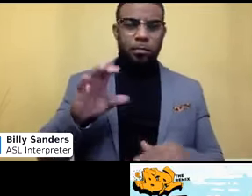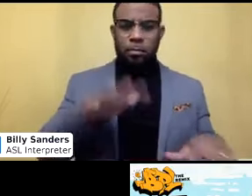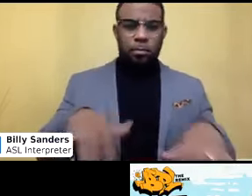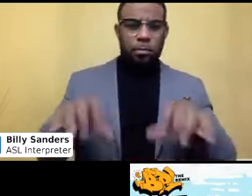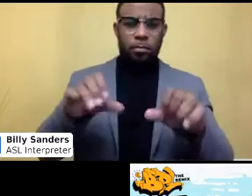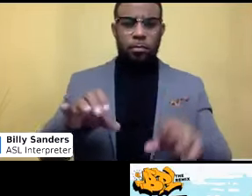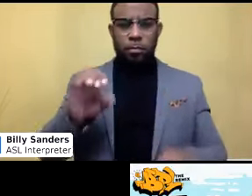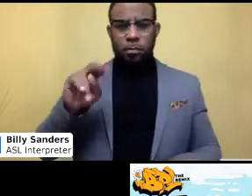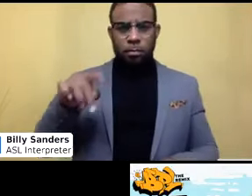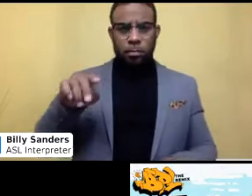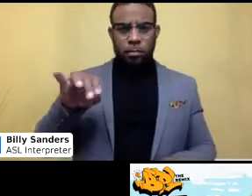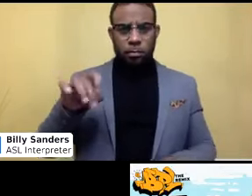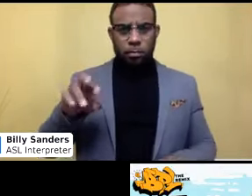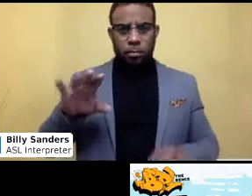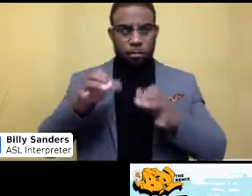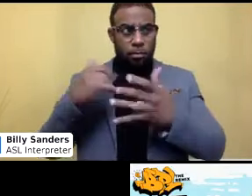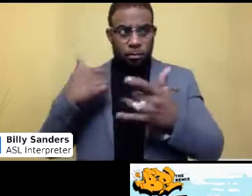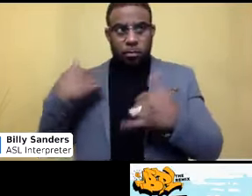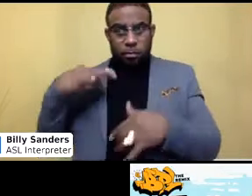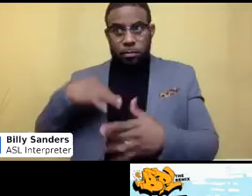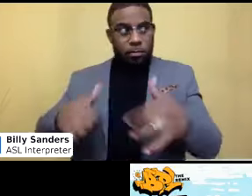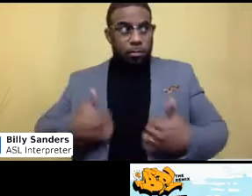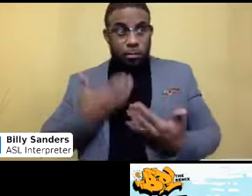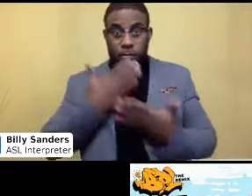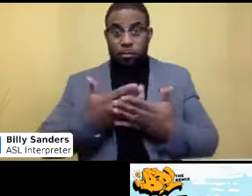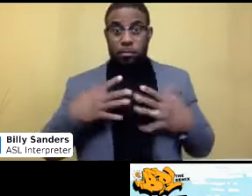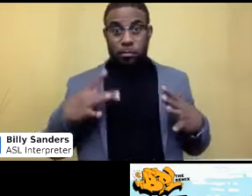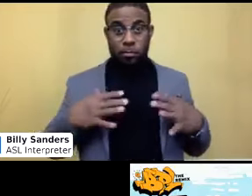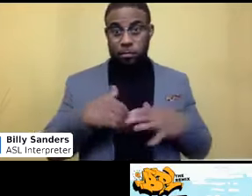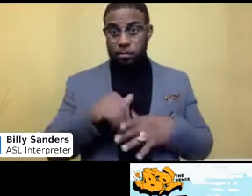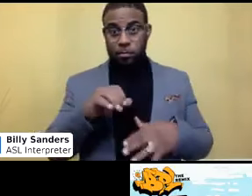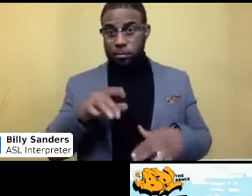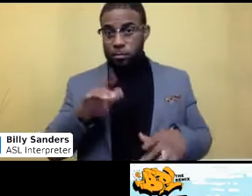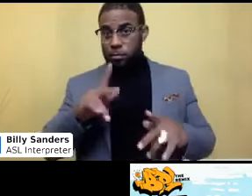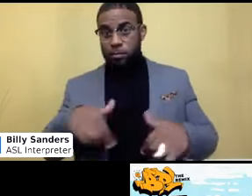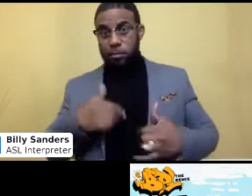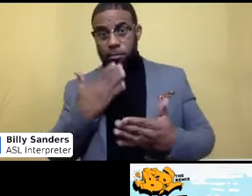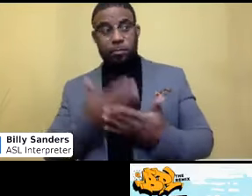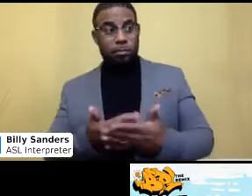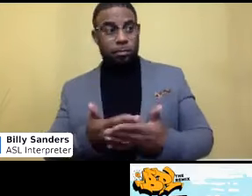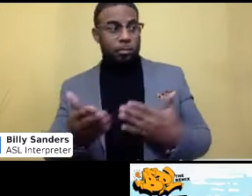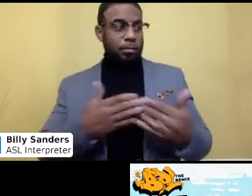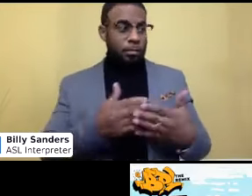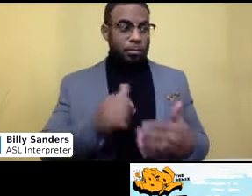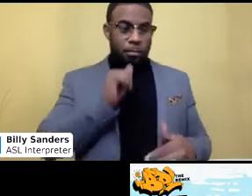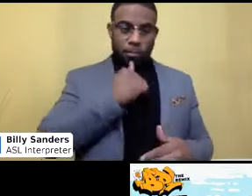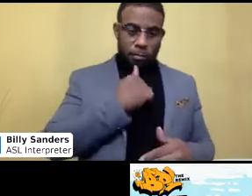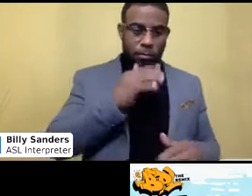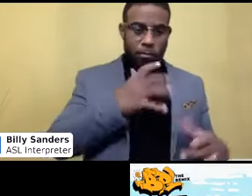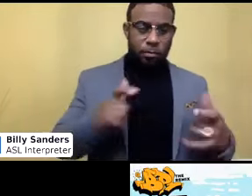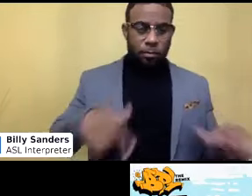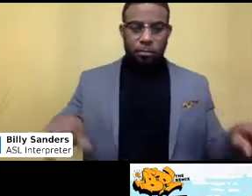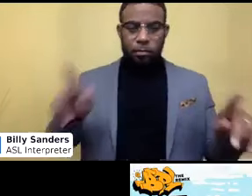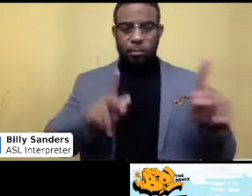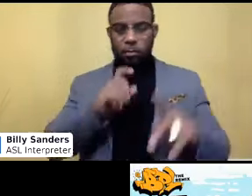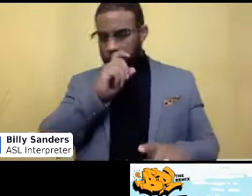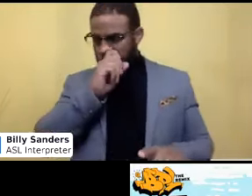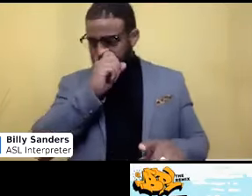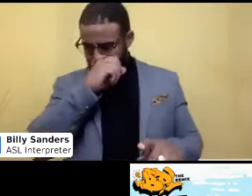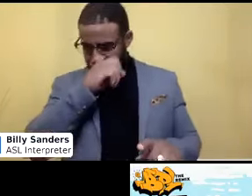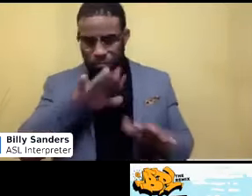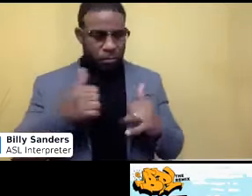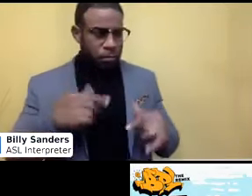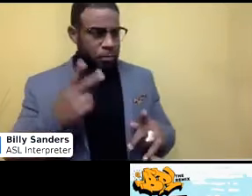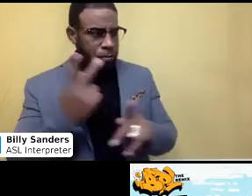comprador class, there's a class of people, they benefit, they live well in the continent. People living well despite the suffering of the masses of the people. So how do